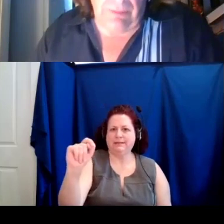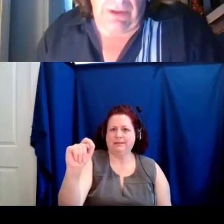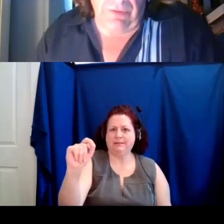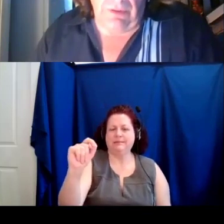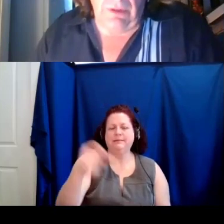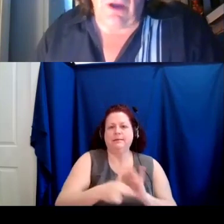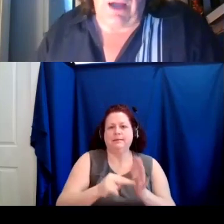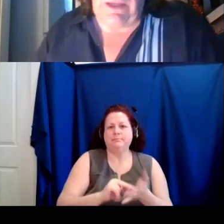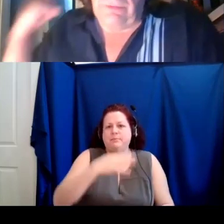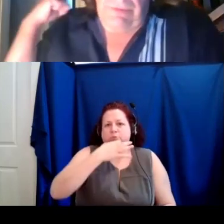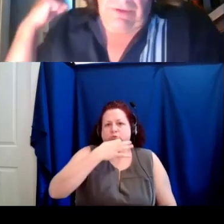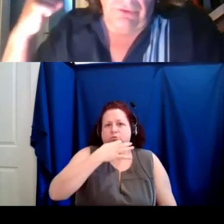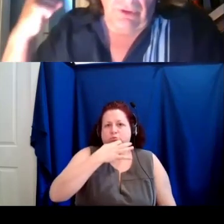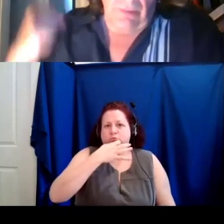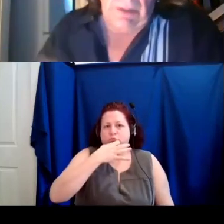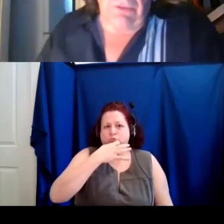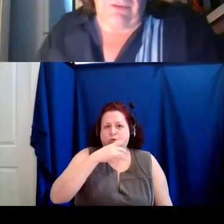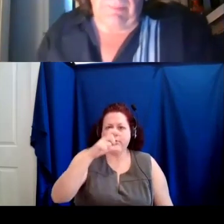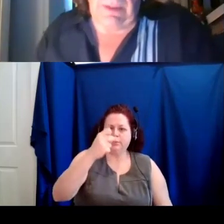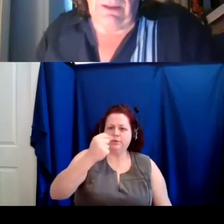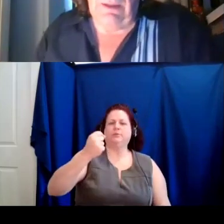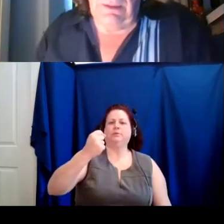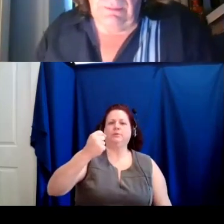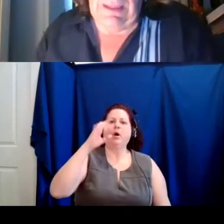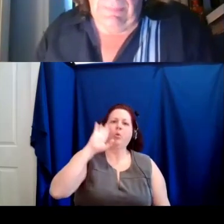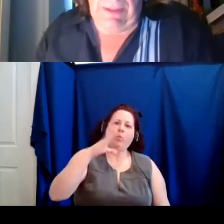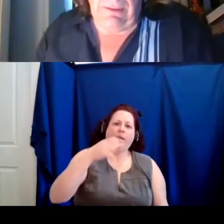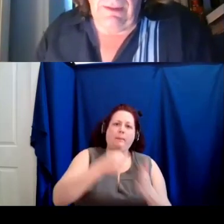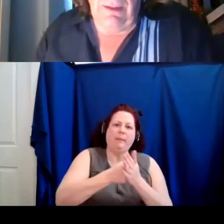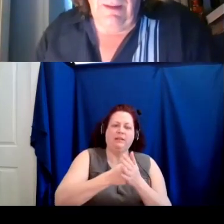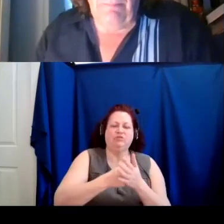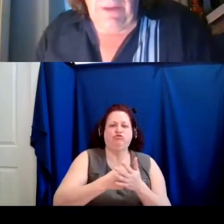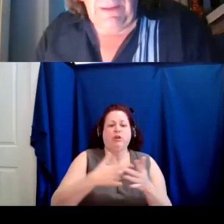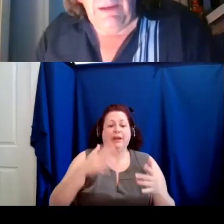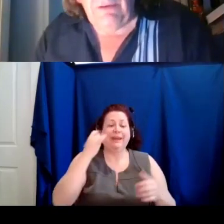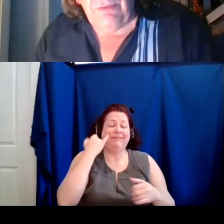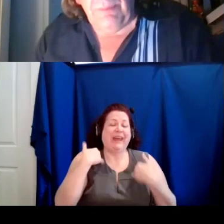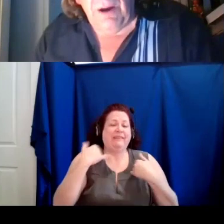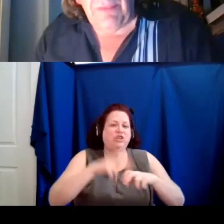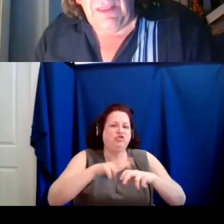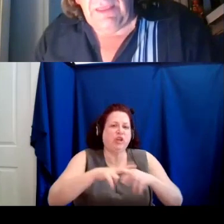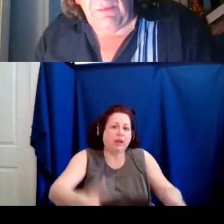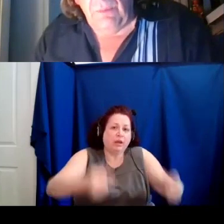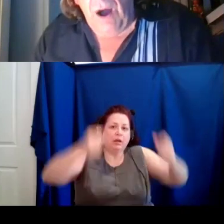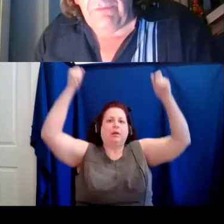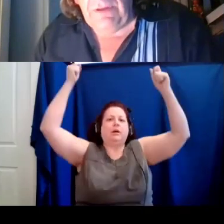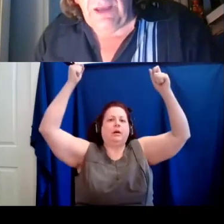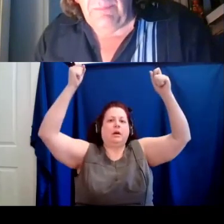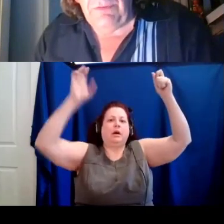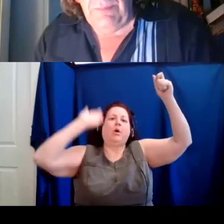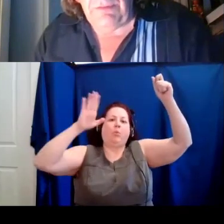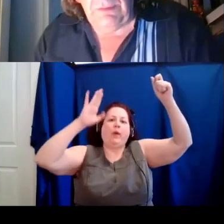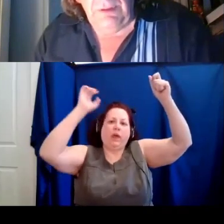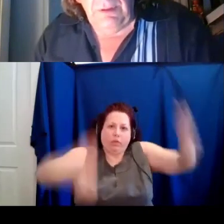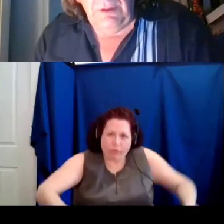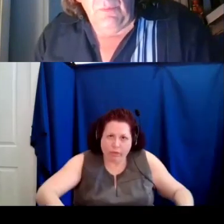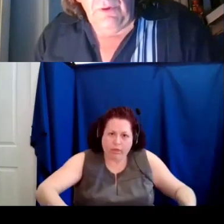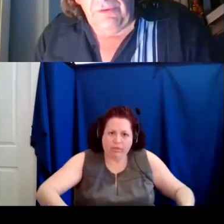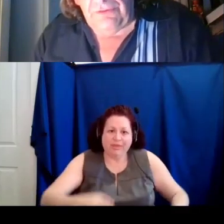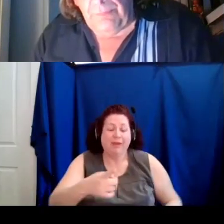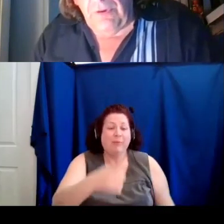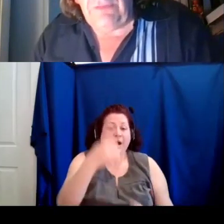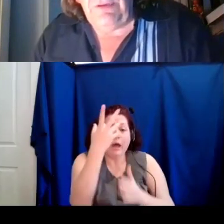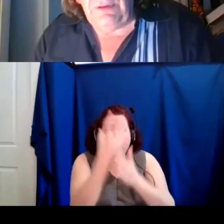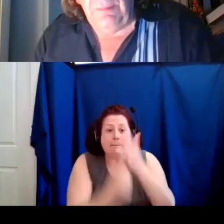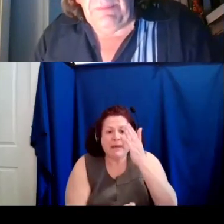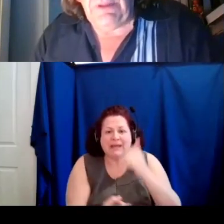strike somebody with it. Cocking your fist, you're going to punch somebody. Imminent. But here is the part that I think oftentimes is missed, where